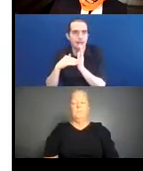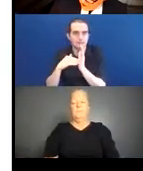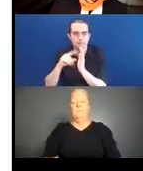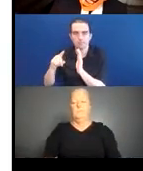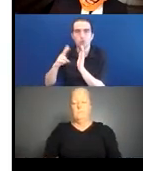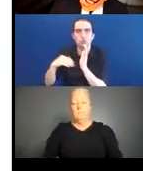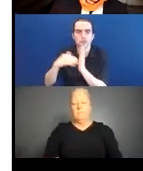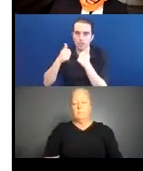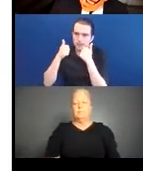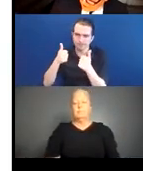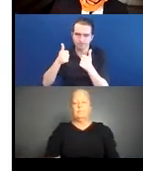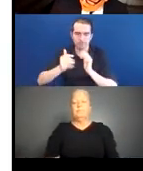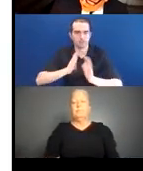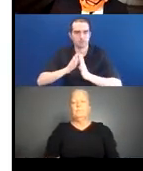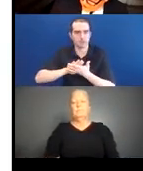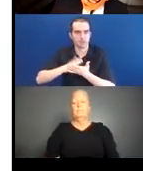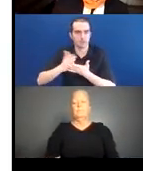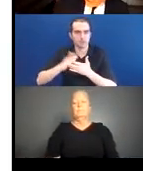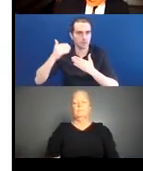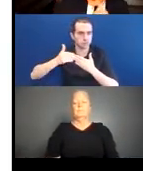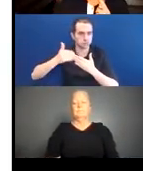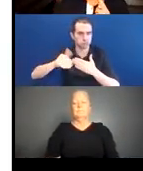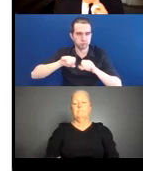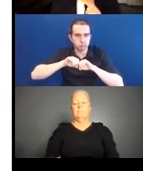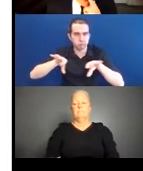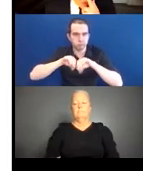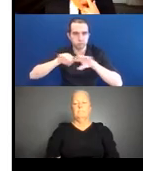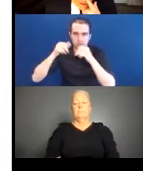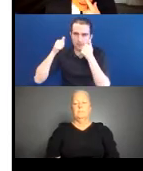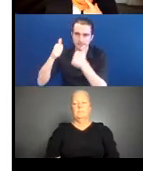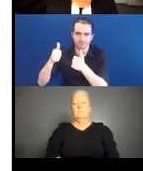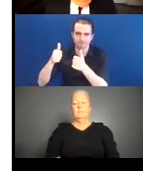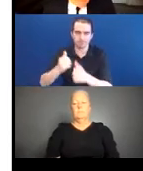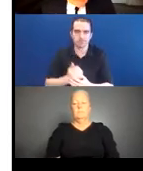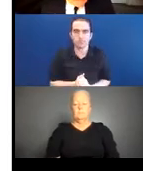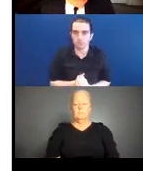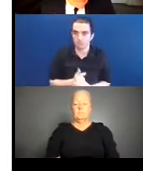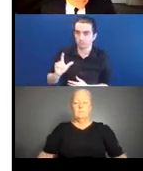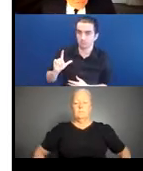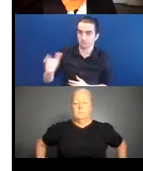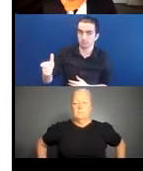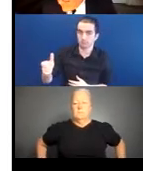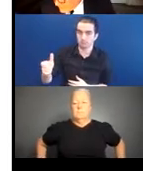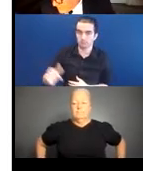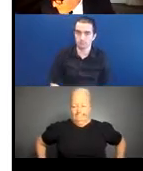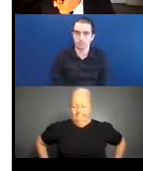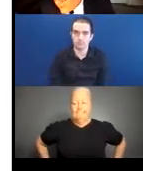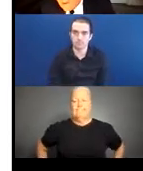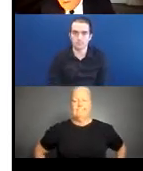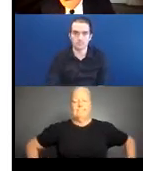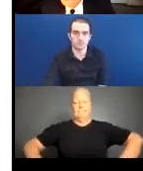Can we go to that, the New Zealand one, if they can tell us how they managed to get that? Okay,